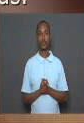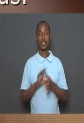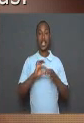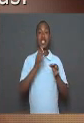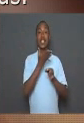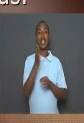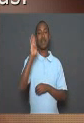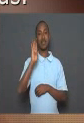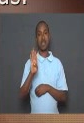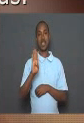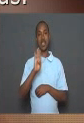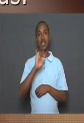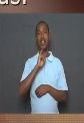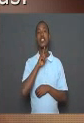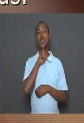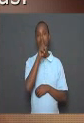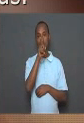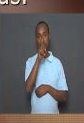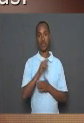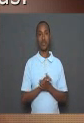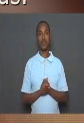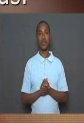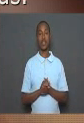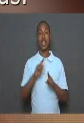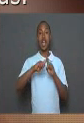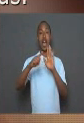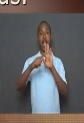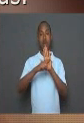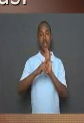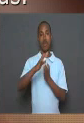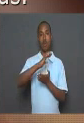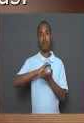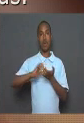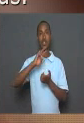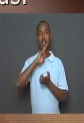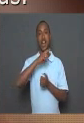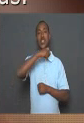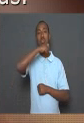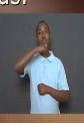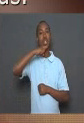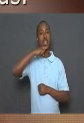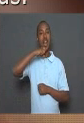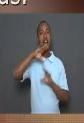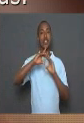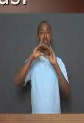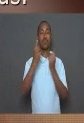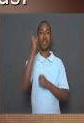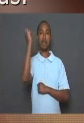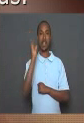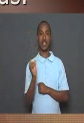Statement B is true. Ionic compounds are solids at room